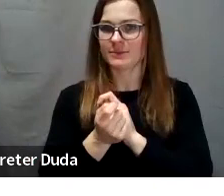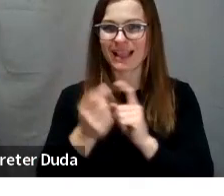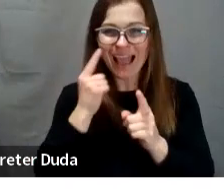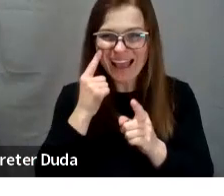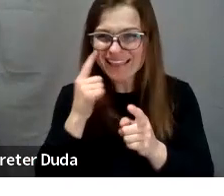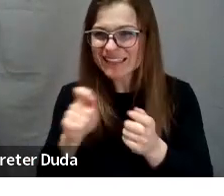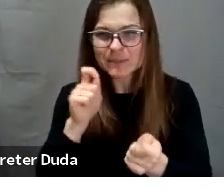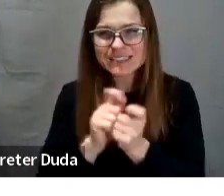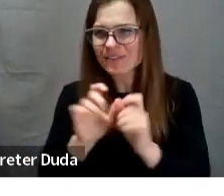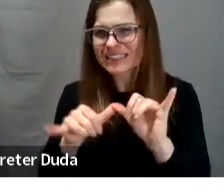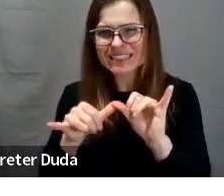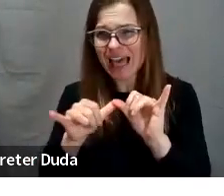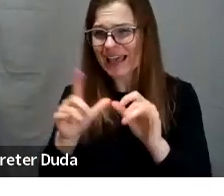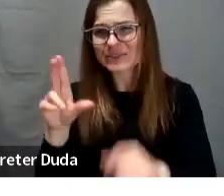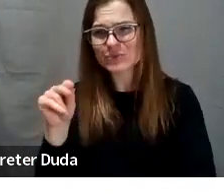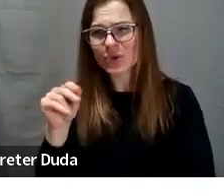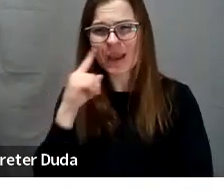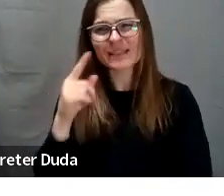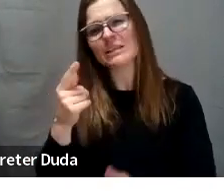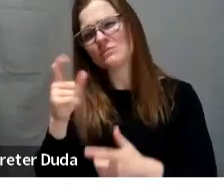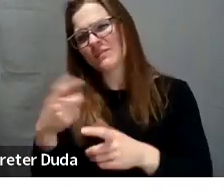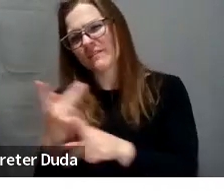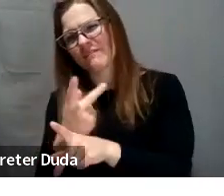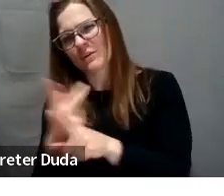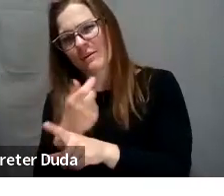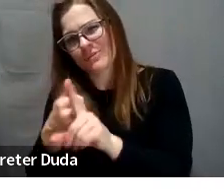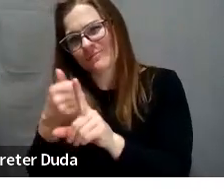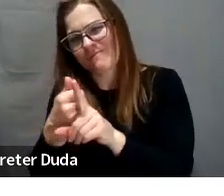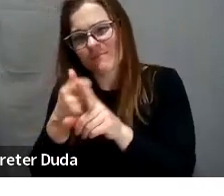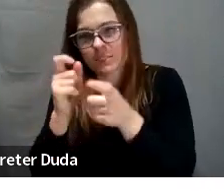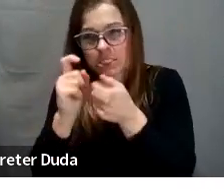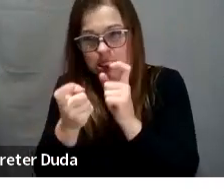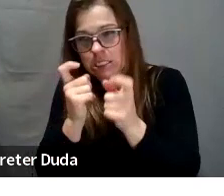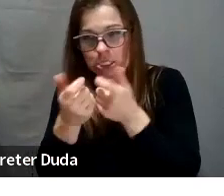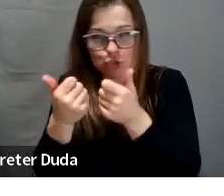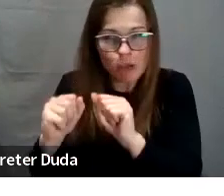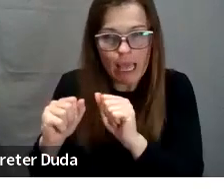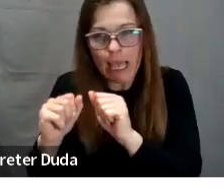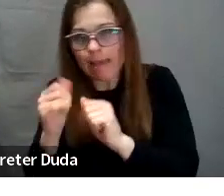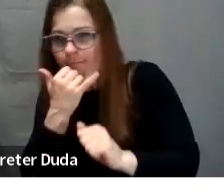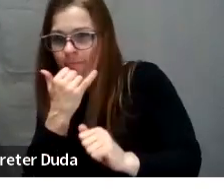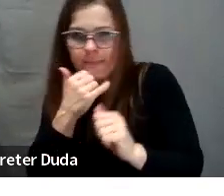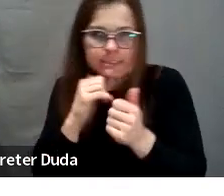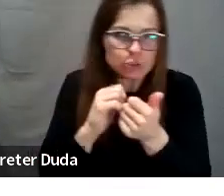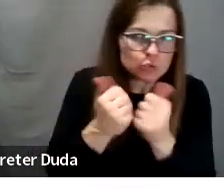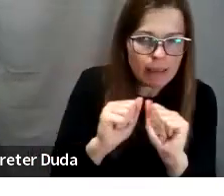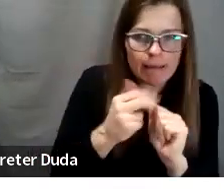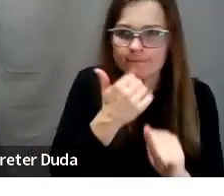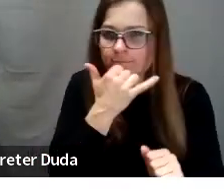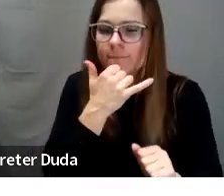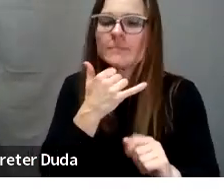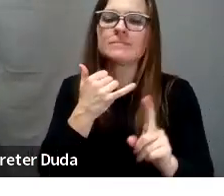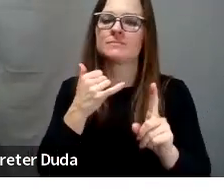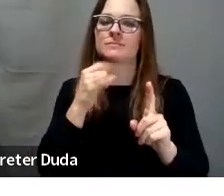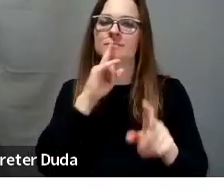what size it is. It's, I think, trial and error to see what seed size you have. And this just stops like